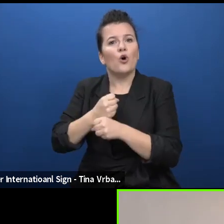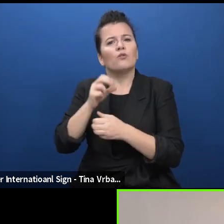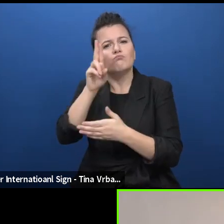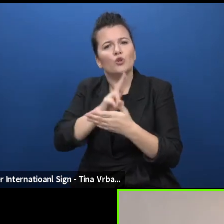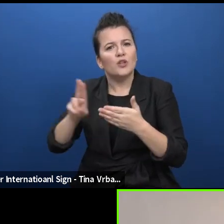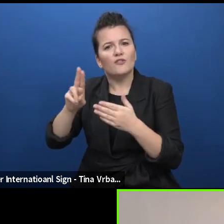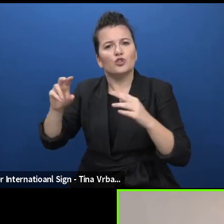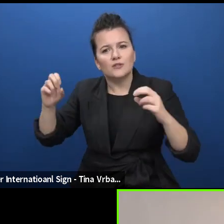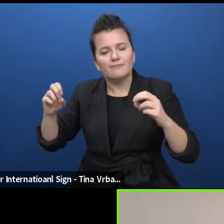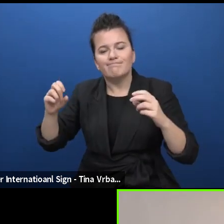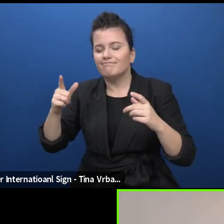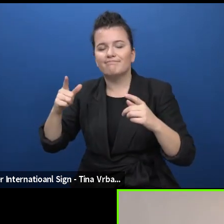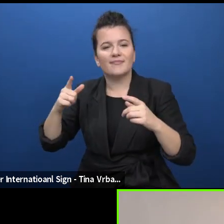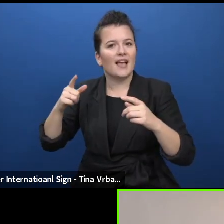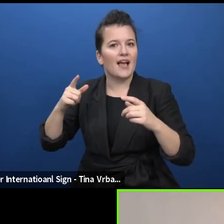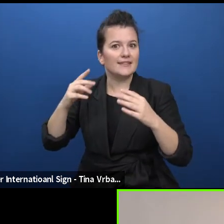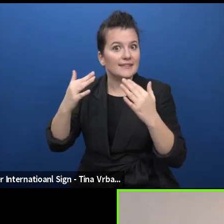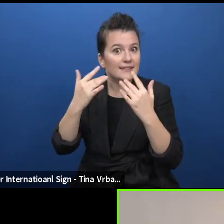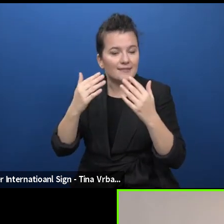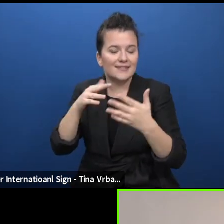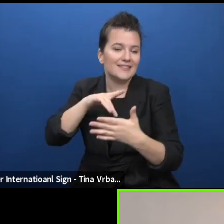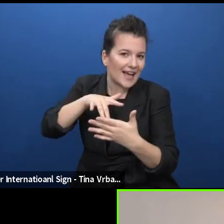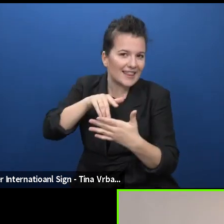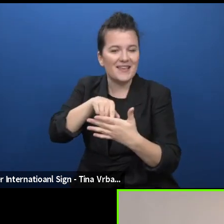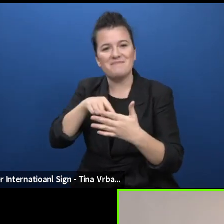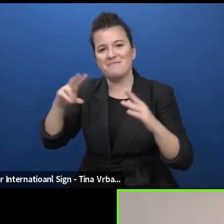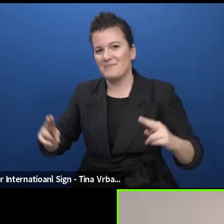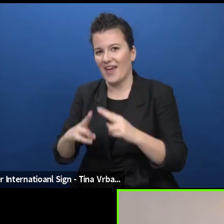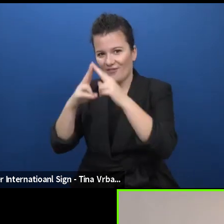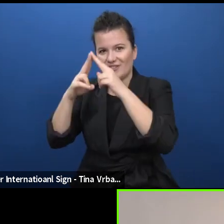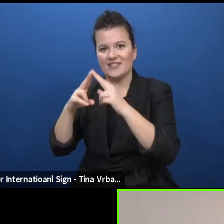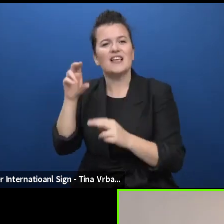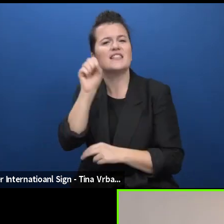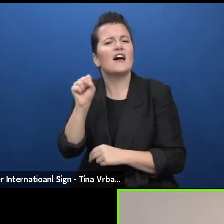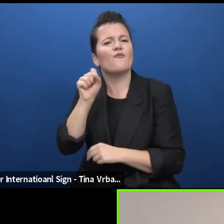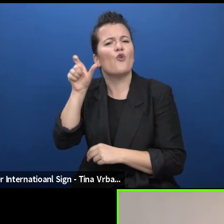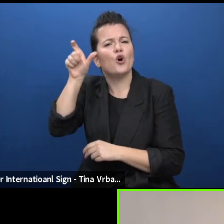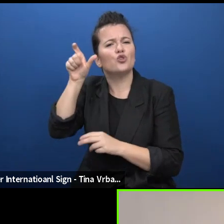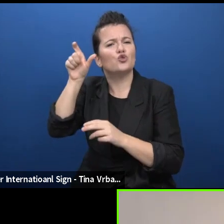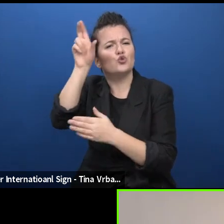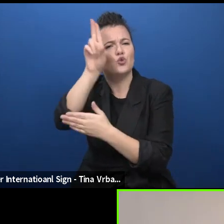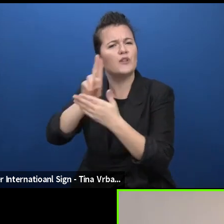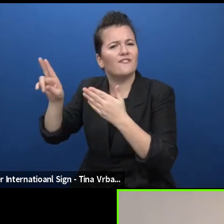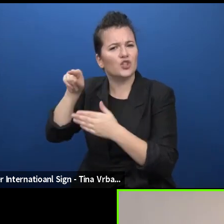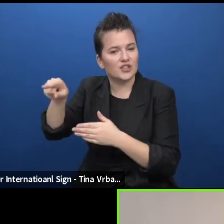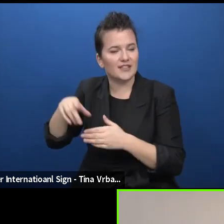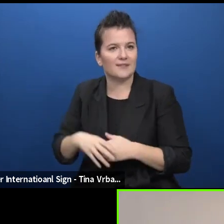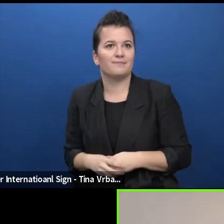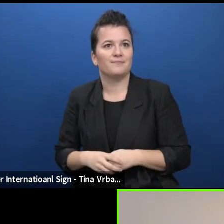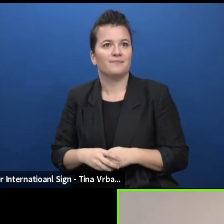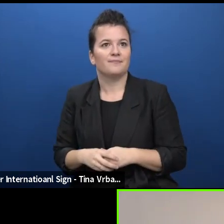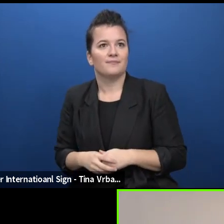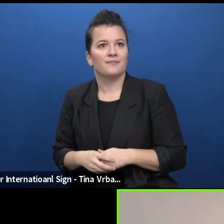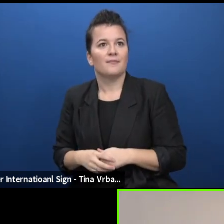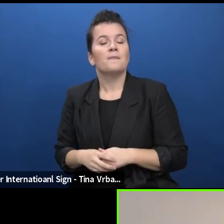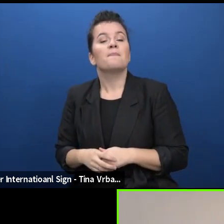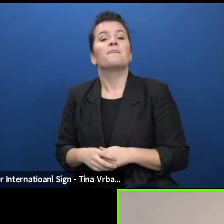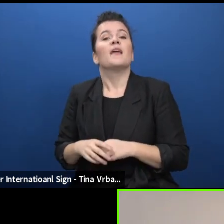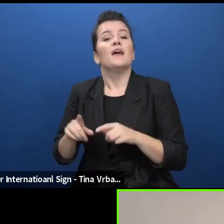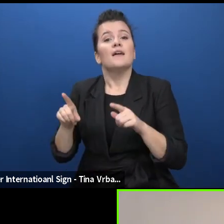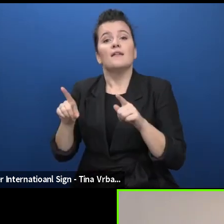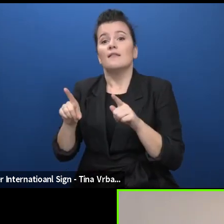Paris. As we speak, his play App Human is being rehearsed at the Theatre de la Ville in Luxembourg.